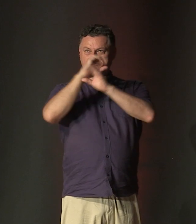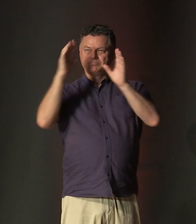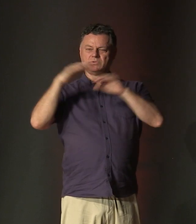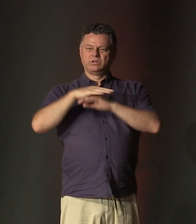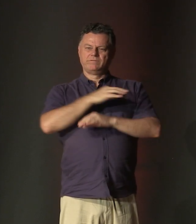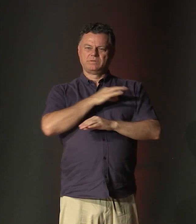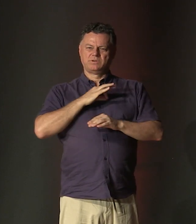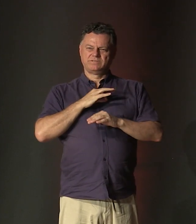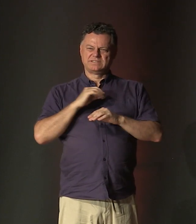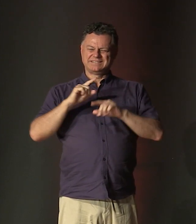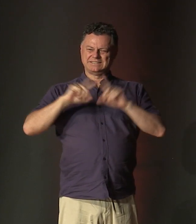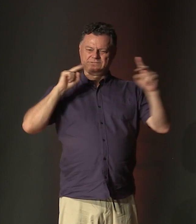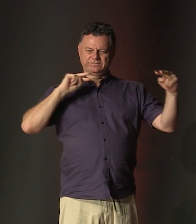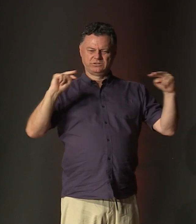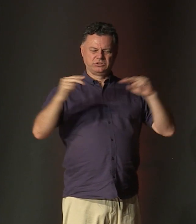isn't.